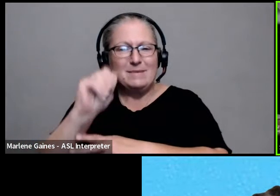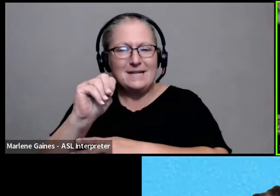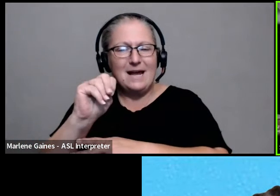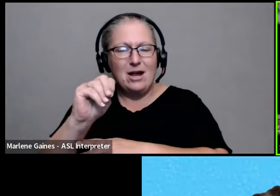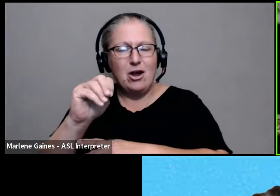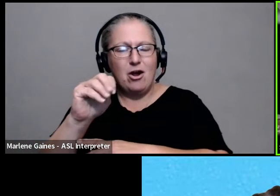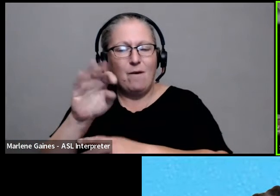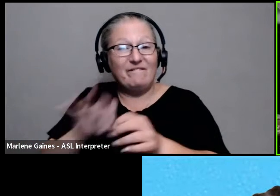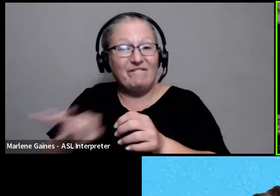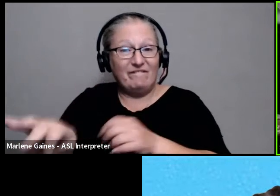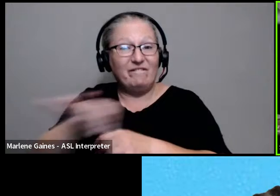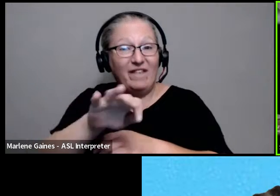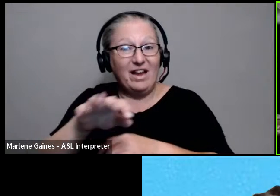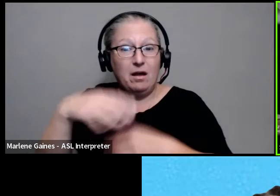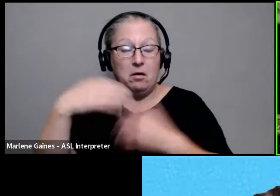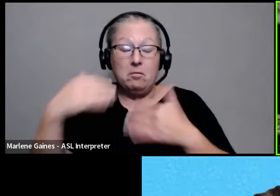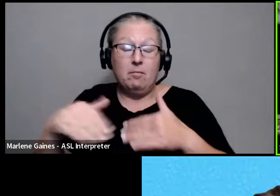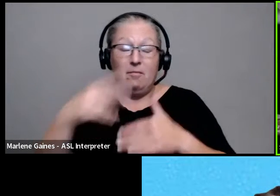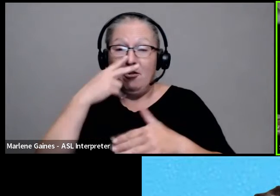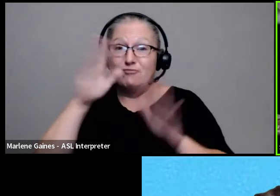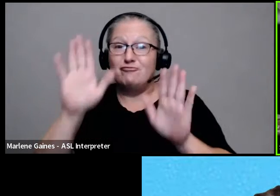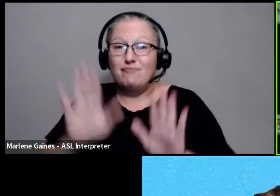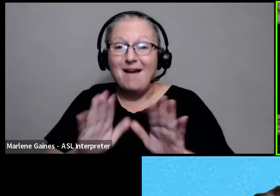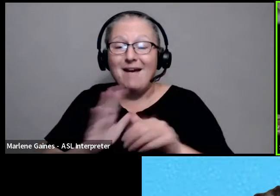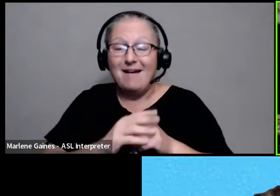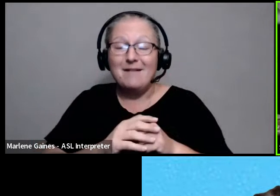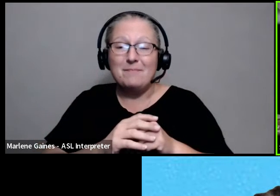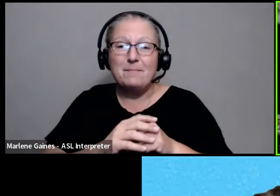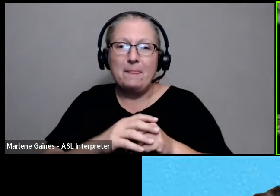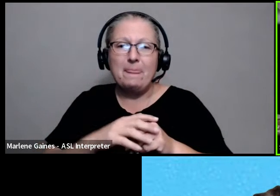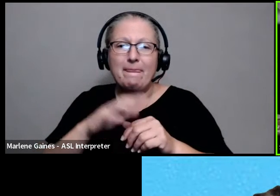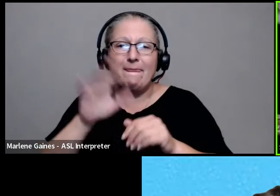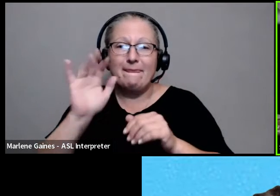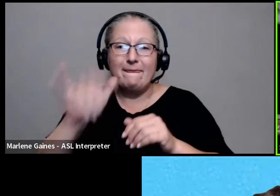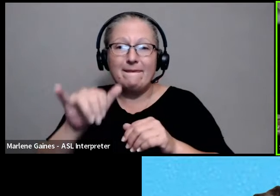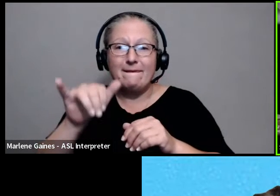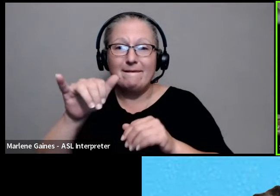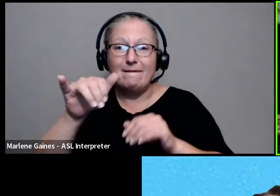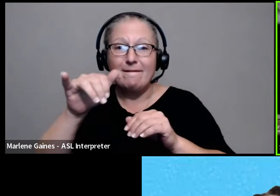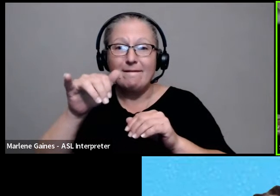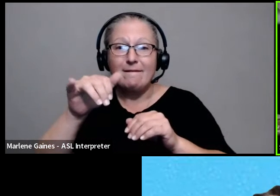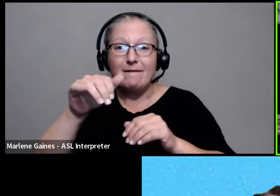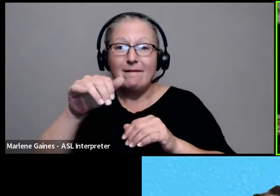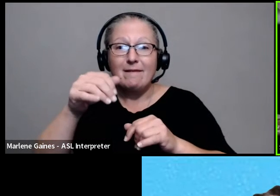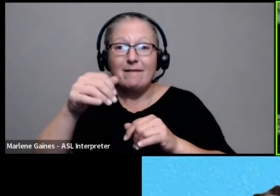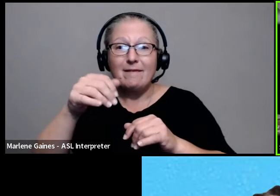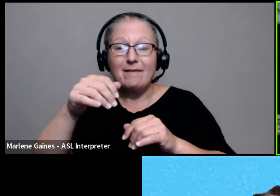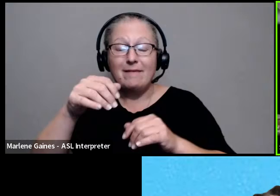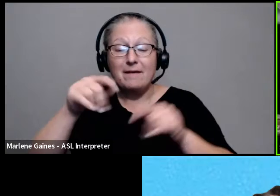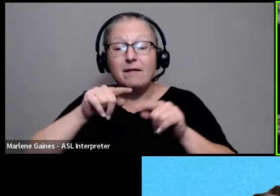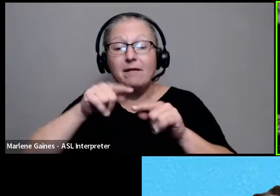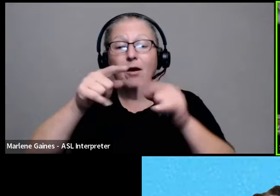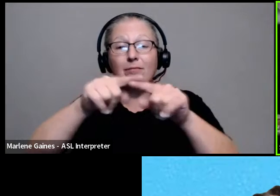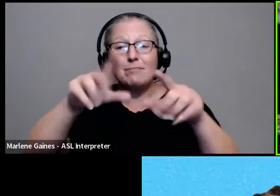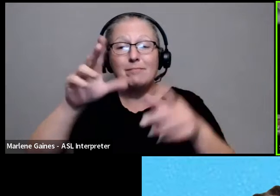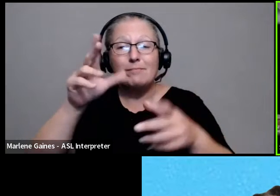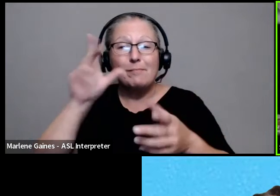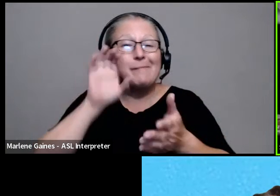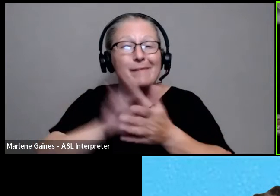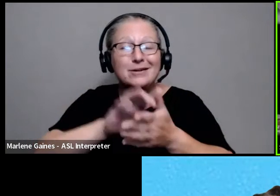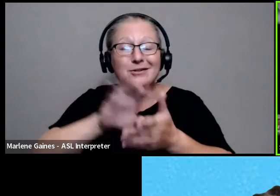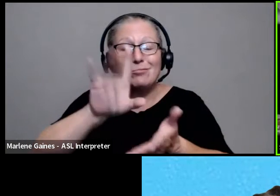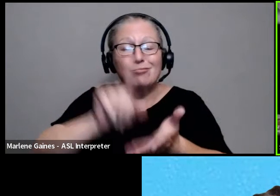and that field really looks great. And those, that logo in the end zone is just flashy, so I enjoyed